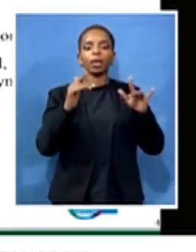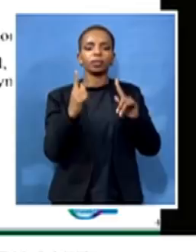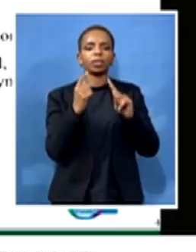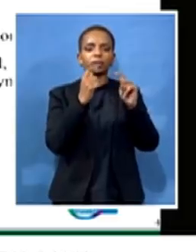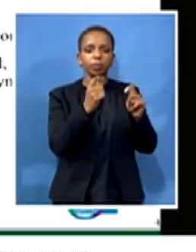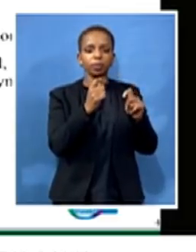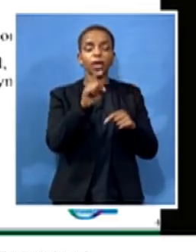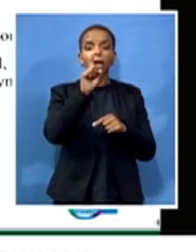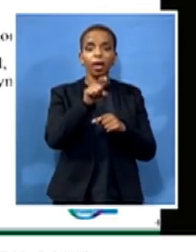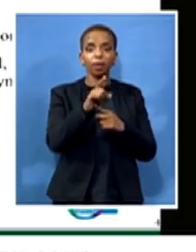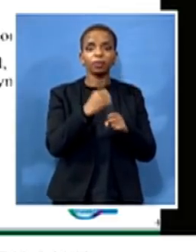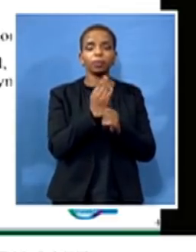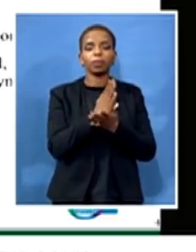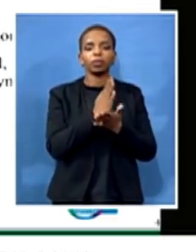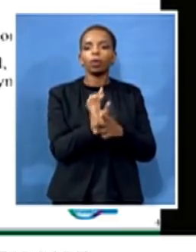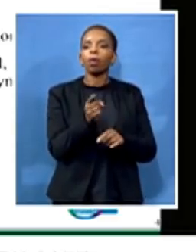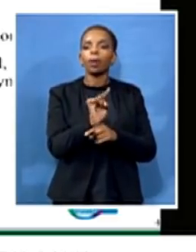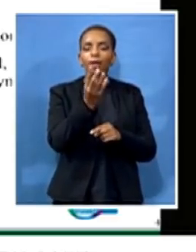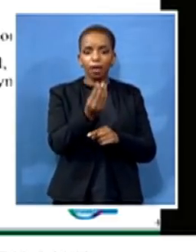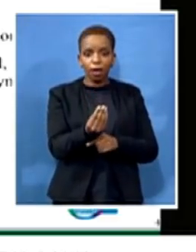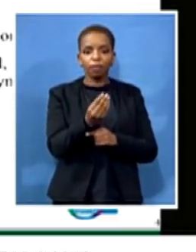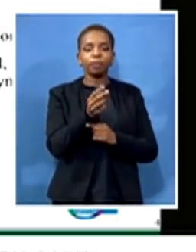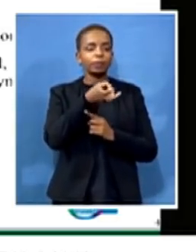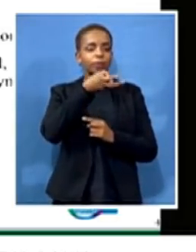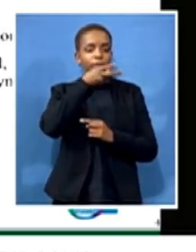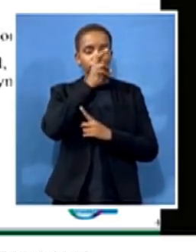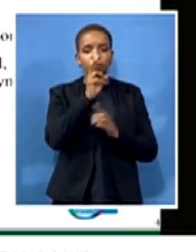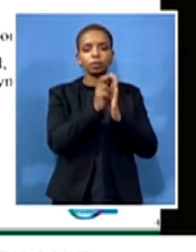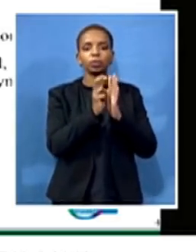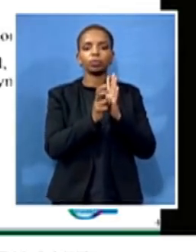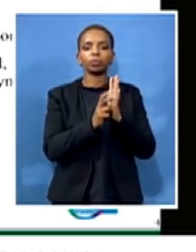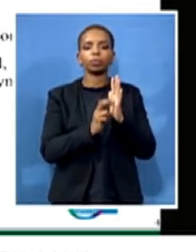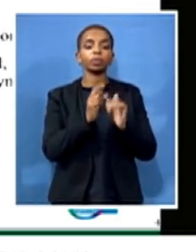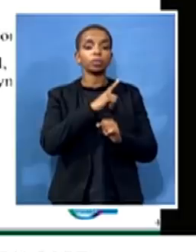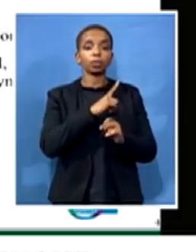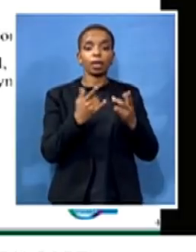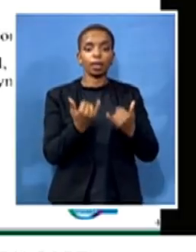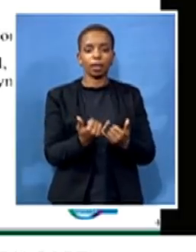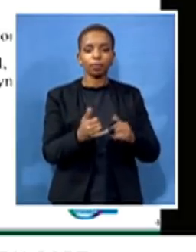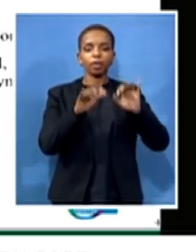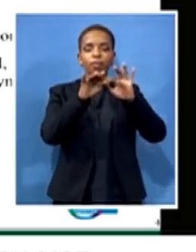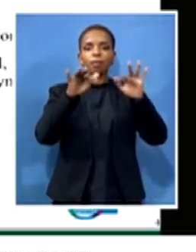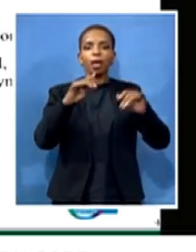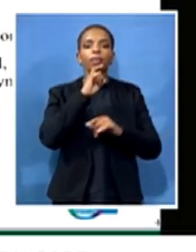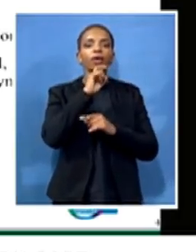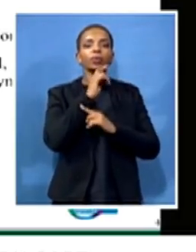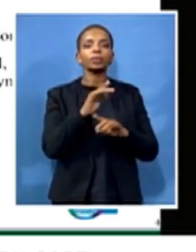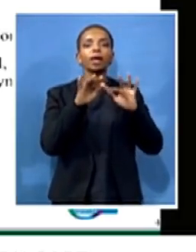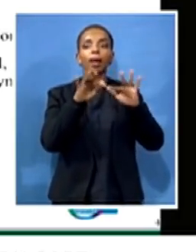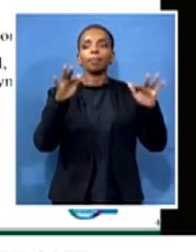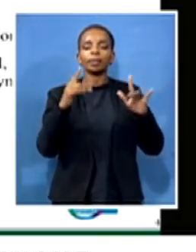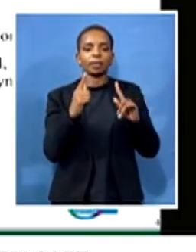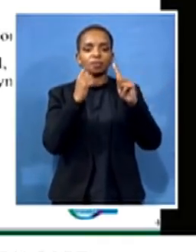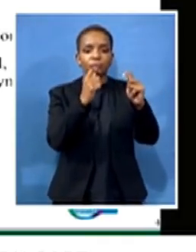know, by right now, everyone who's using public transport should be using a mask, and everyone should be and sanitizing. So when they hold on to